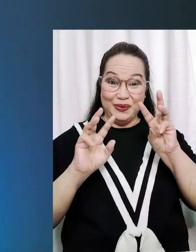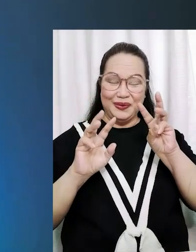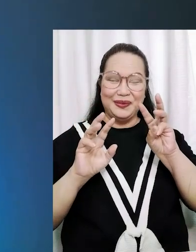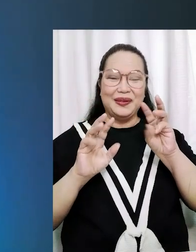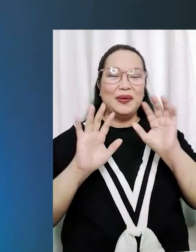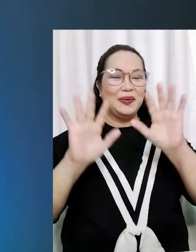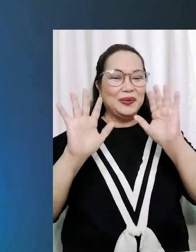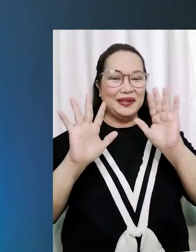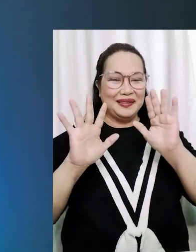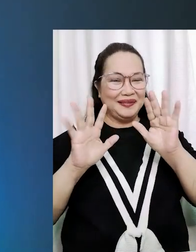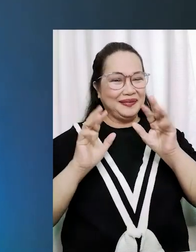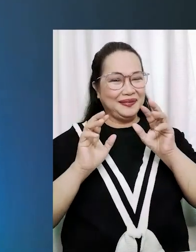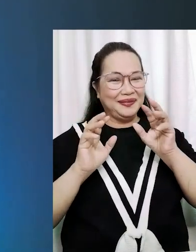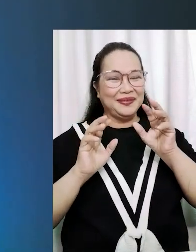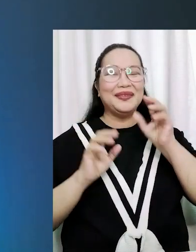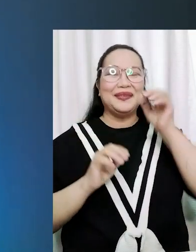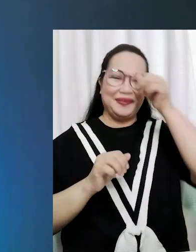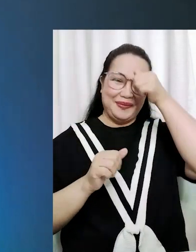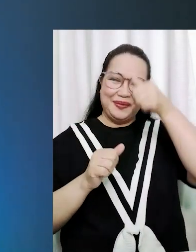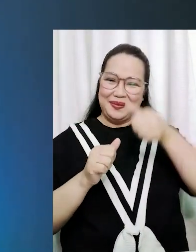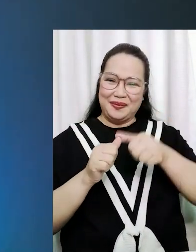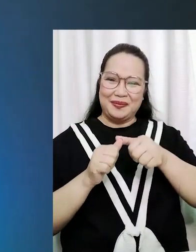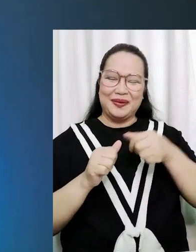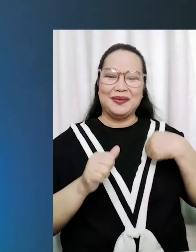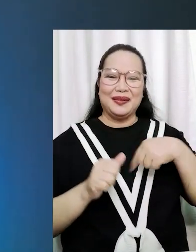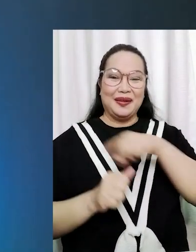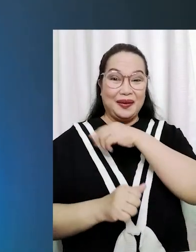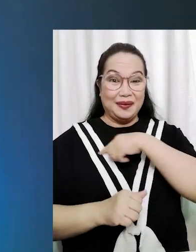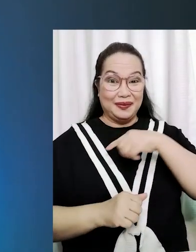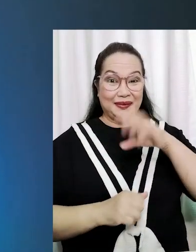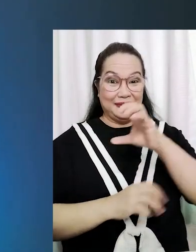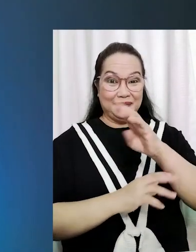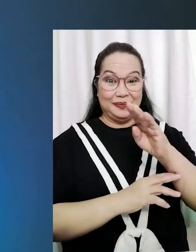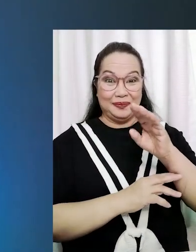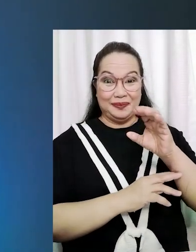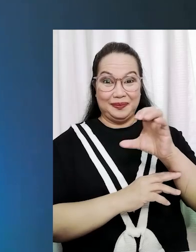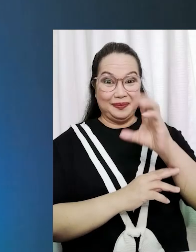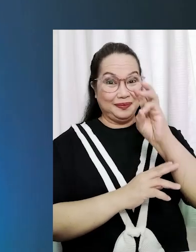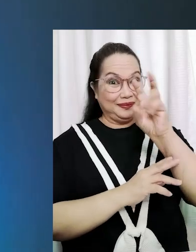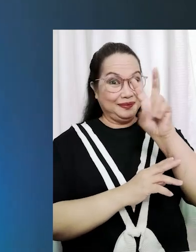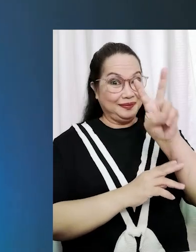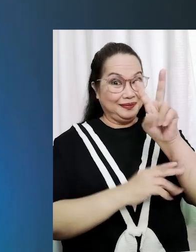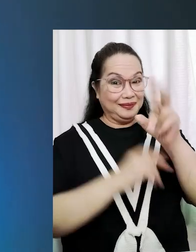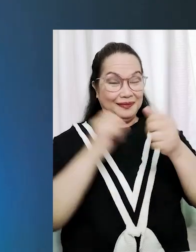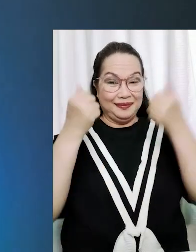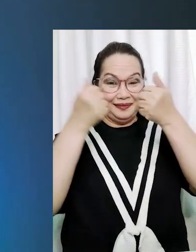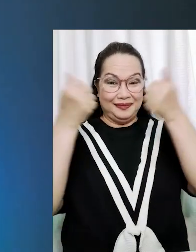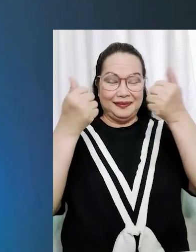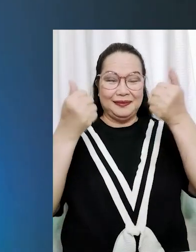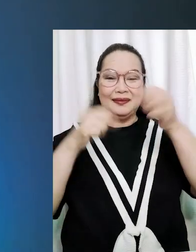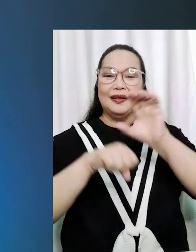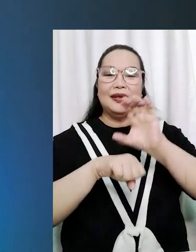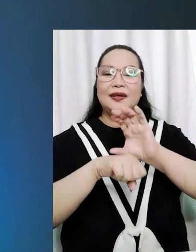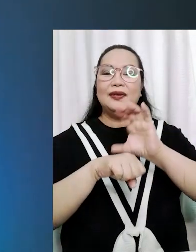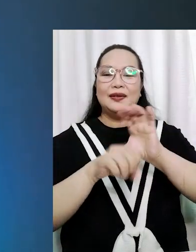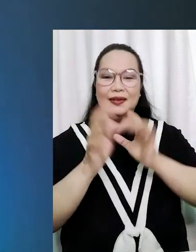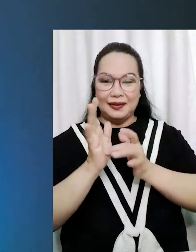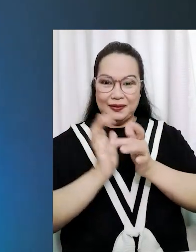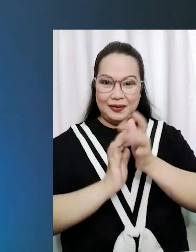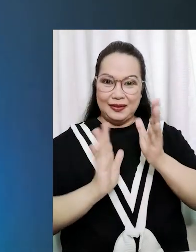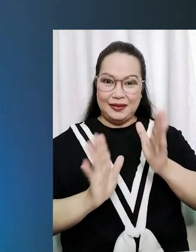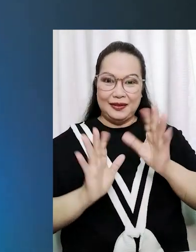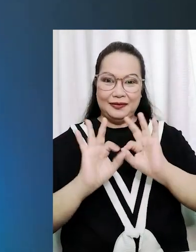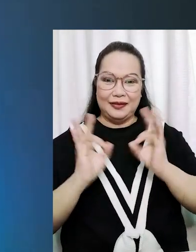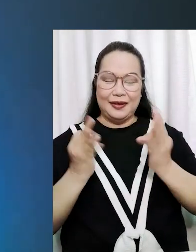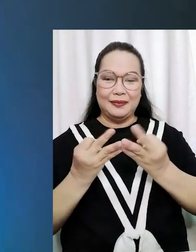What a wonderful way to be reminded that on our 62nd anniversary, what marks us as a church, as a Christian